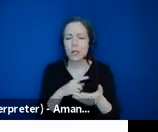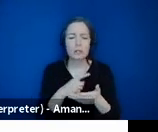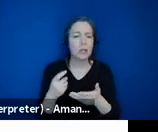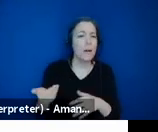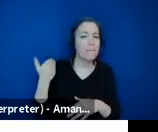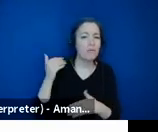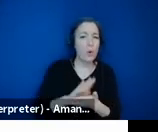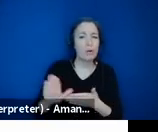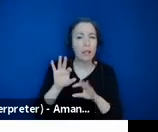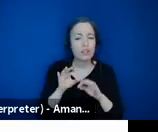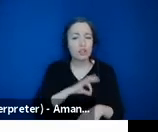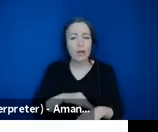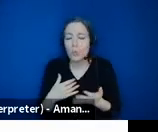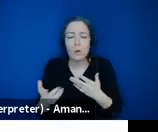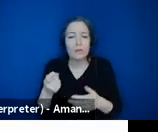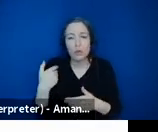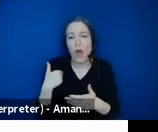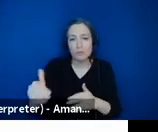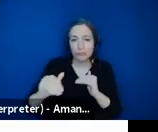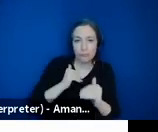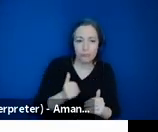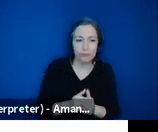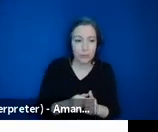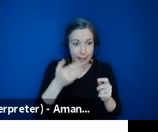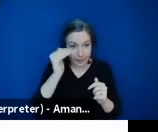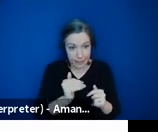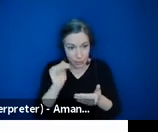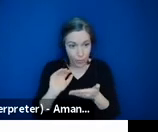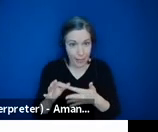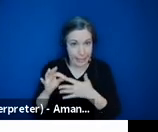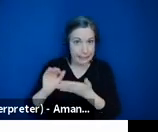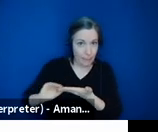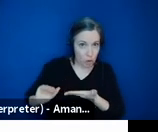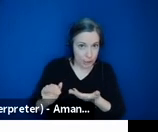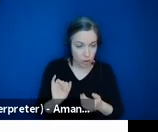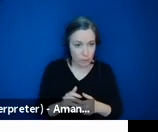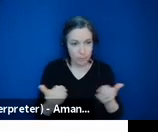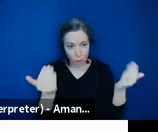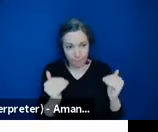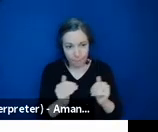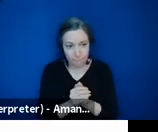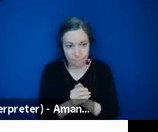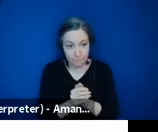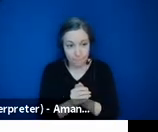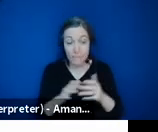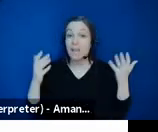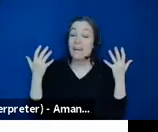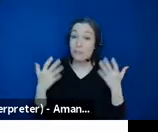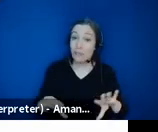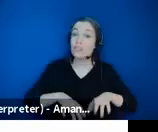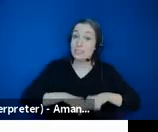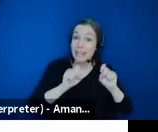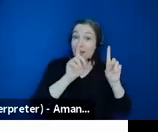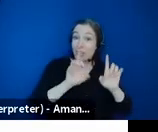as well. So these are the exemptions, and they're all listed on our website as well. So after you do the placement testing or